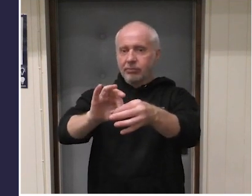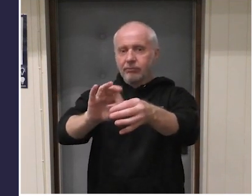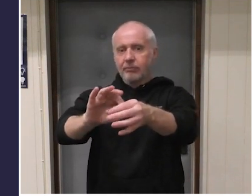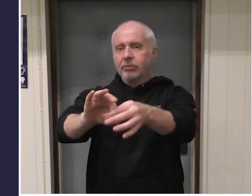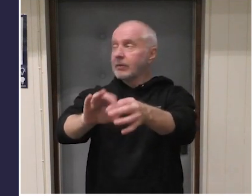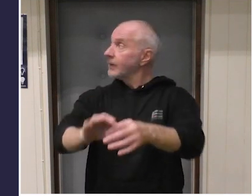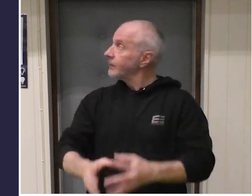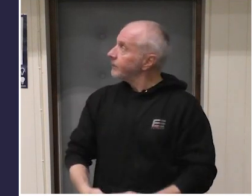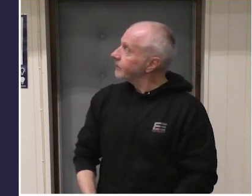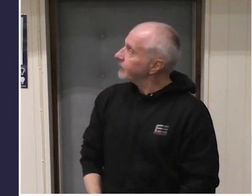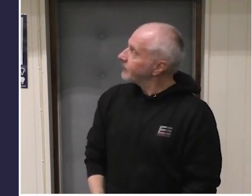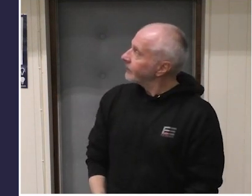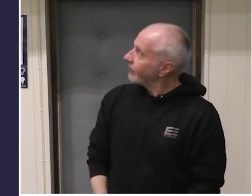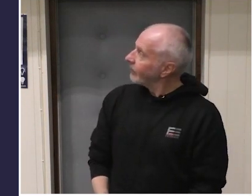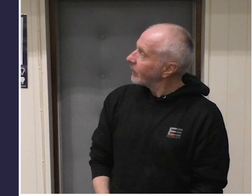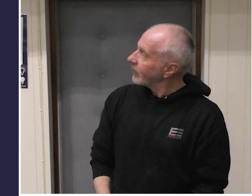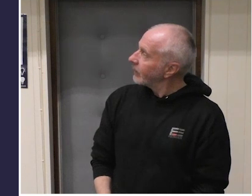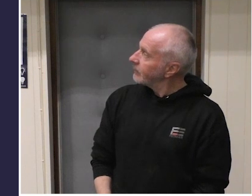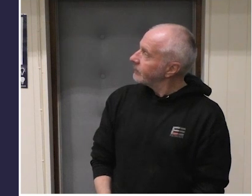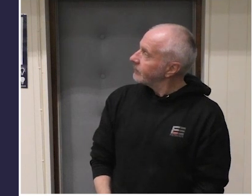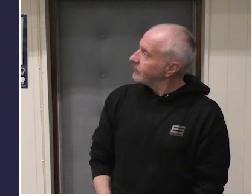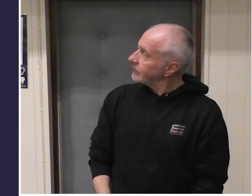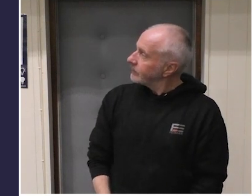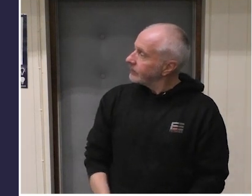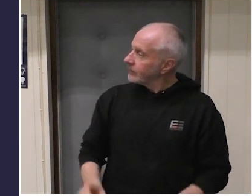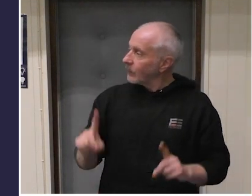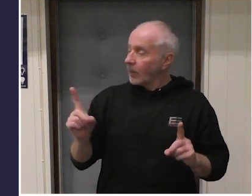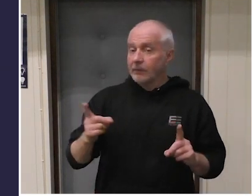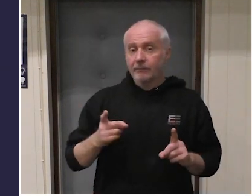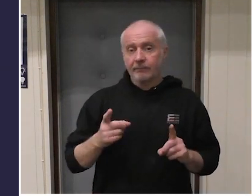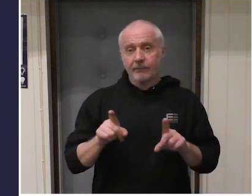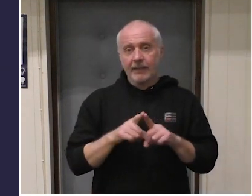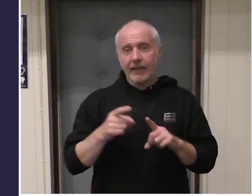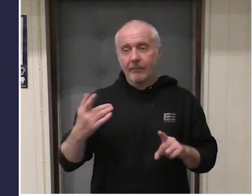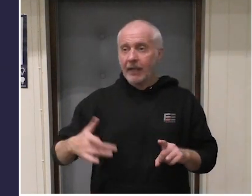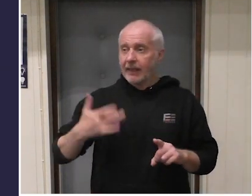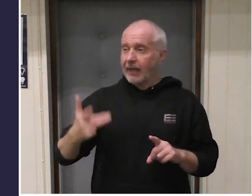Yeah? But the question about life is